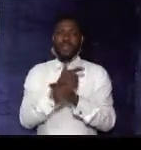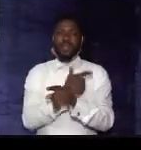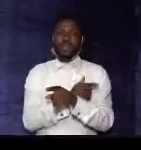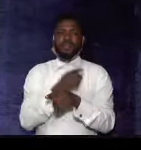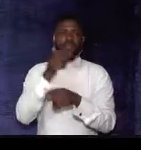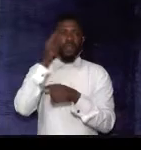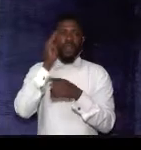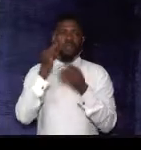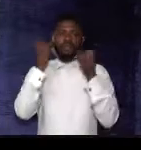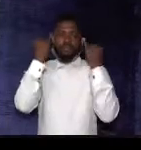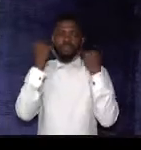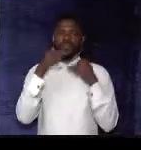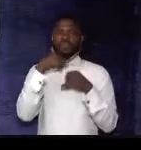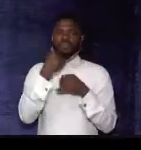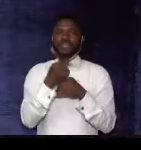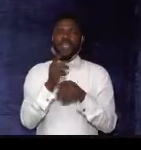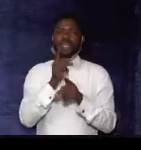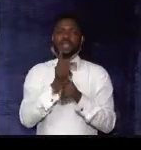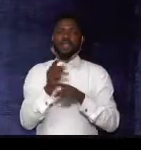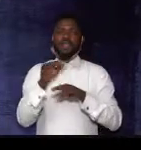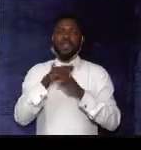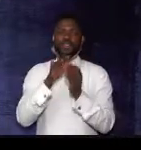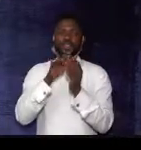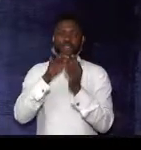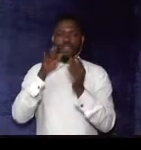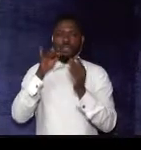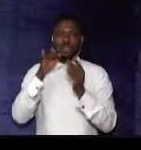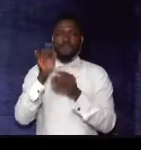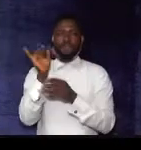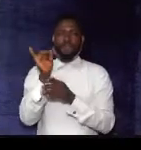next time, next lesson, Uncle Popo says, keep on studying.